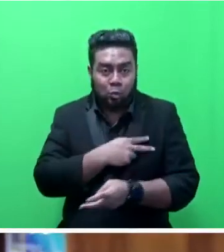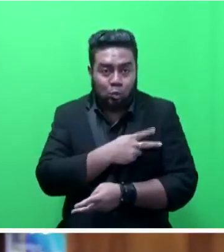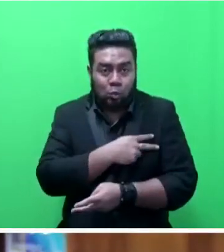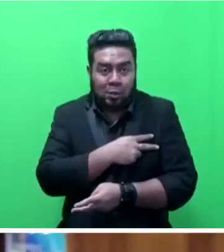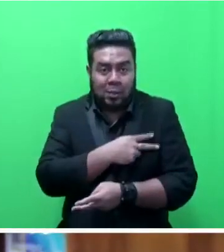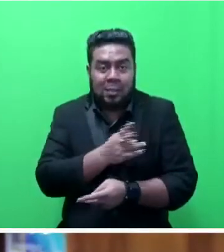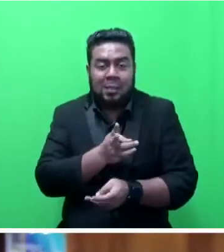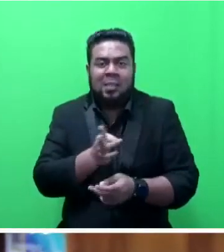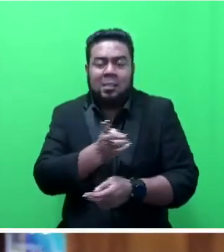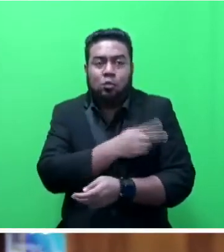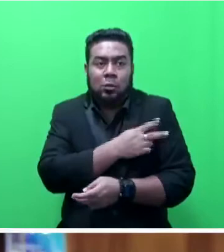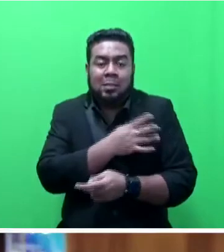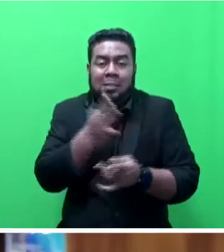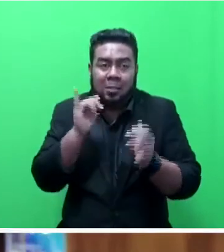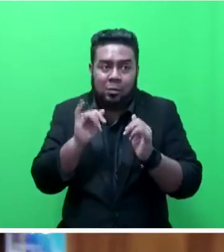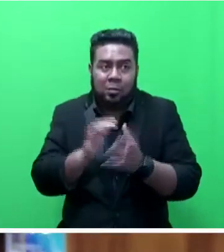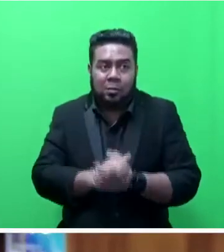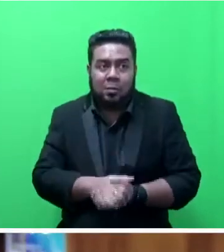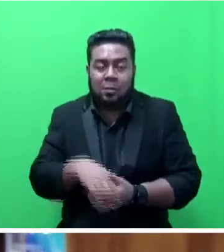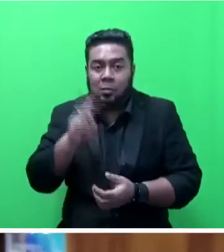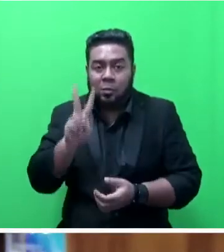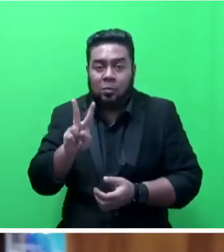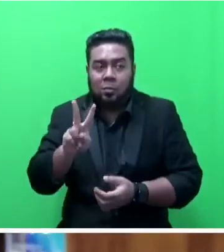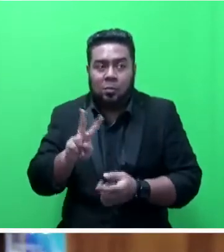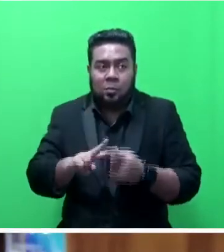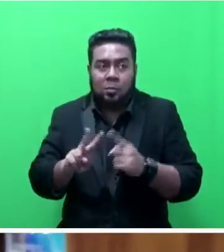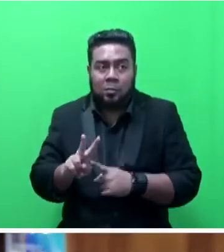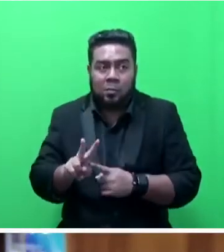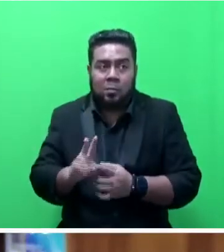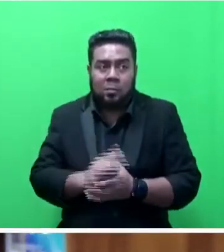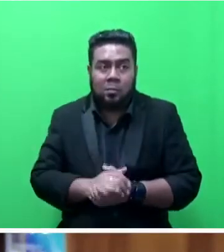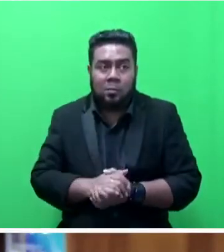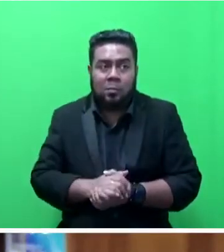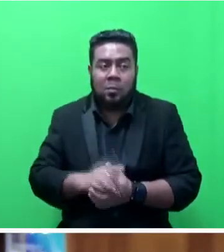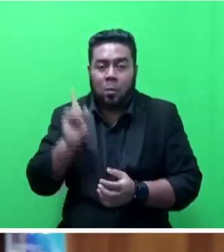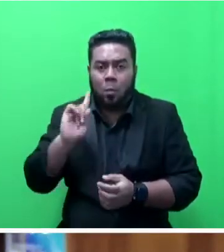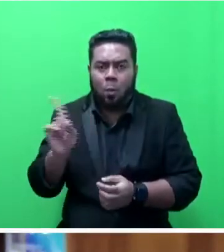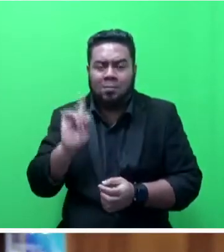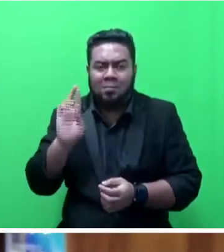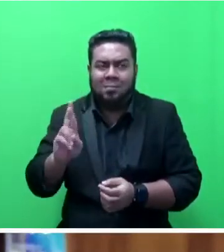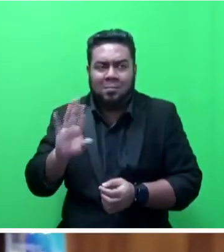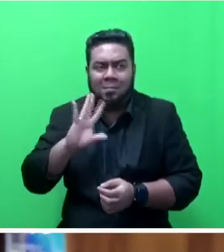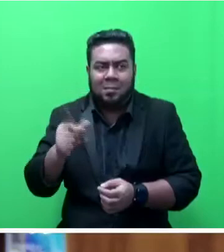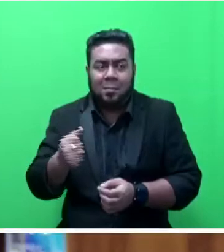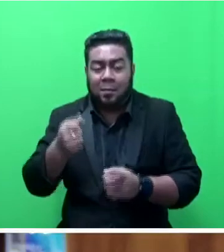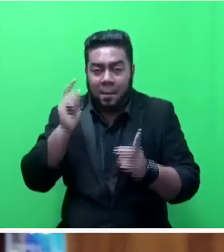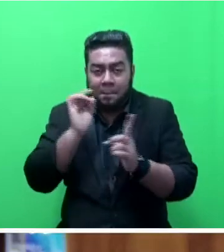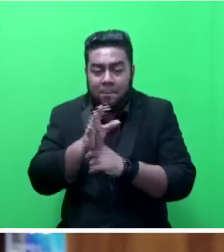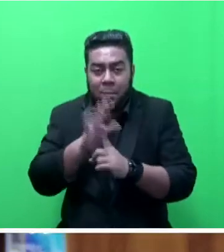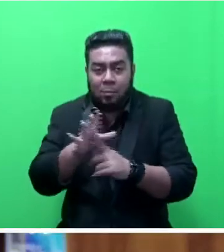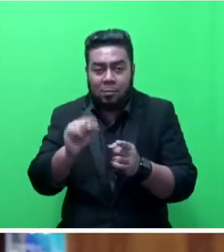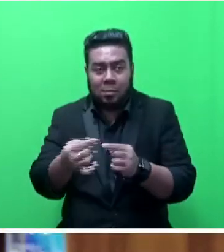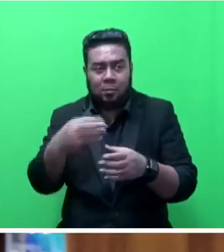surveillance. So basically, 2 aspects. One is, what are some of the key indicators